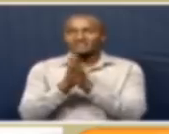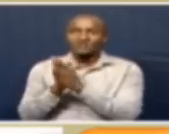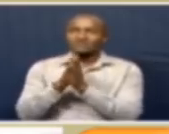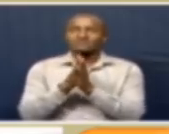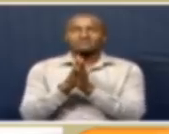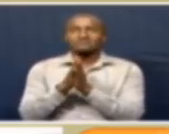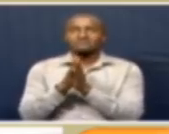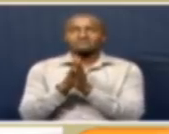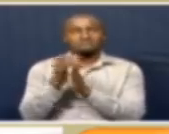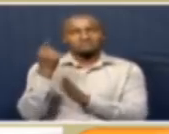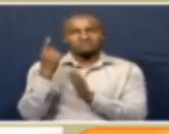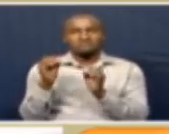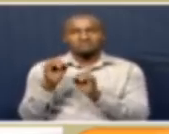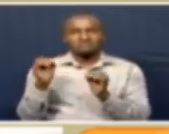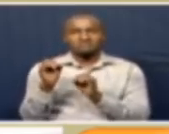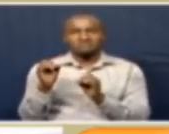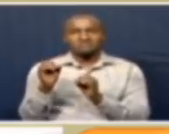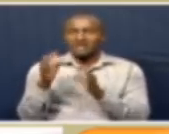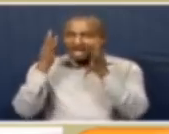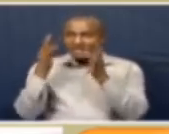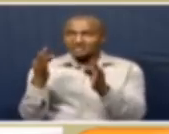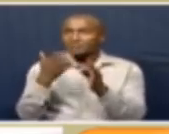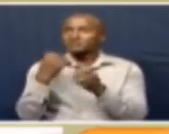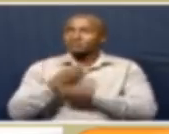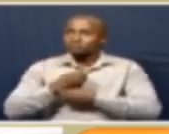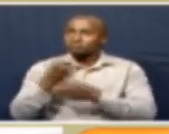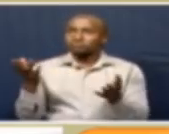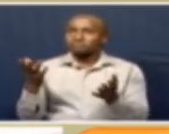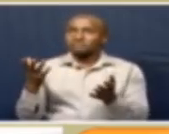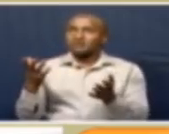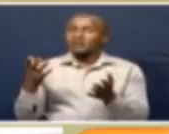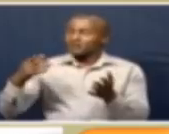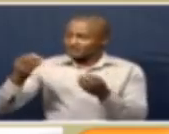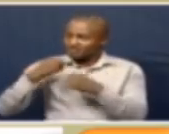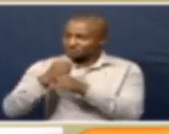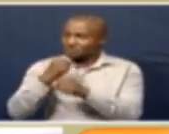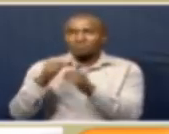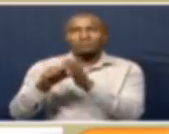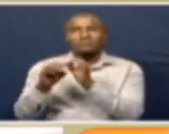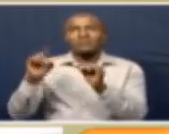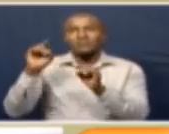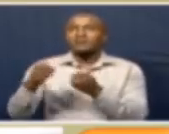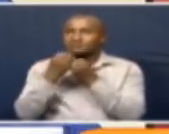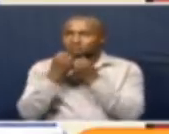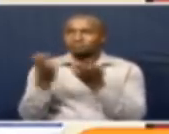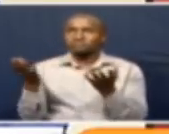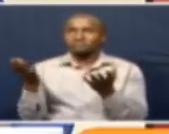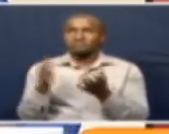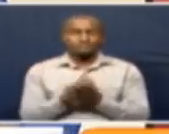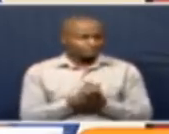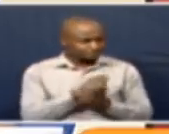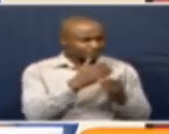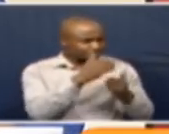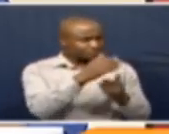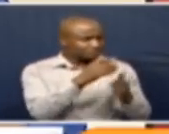understand. So I was like, you know what? I'll just go say it, and if they don't give me jobs, it's okay. Mm-hmm. Somebody has to say it. And this is after you've actually appeared